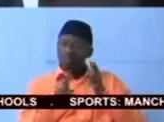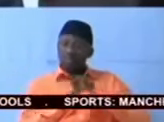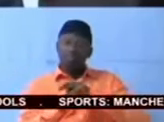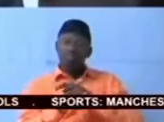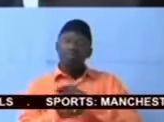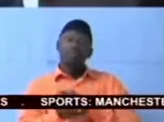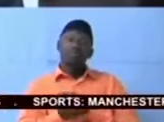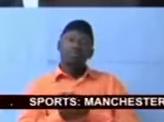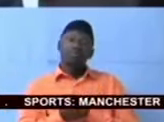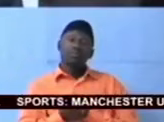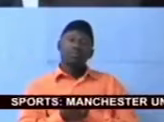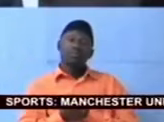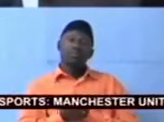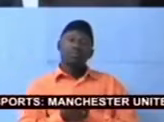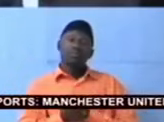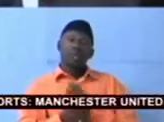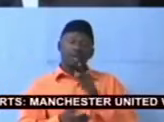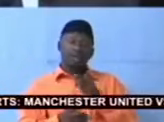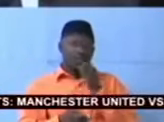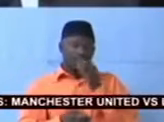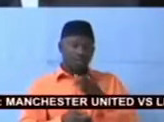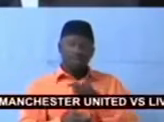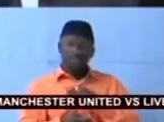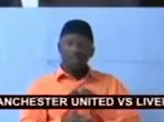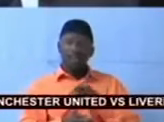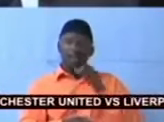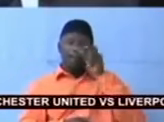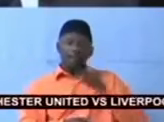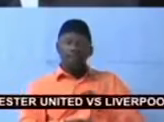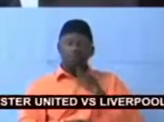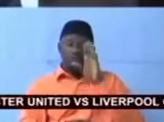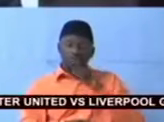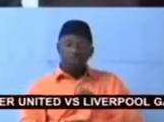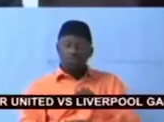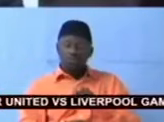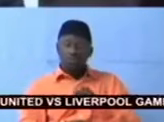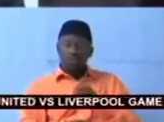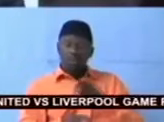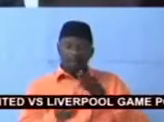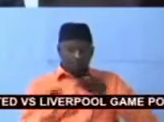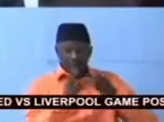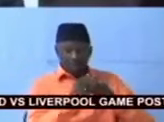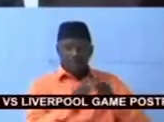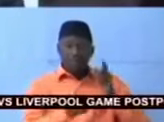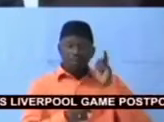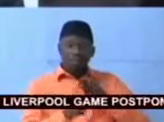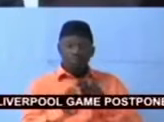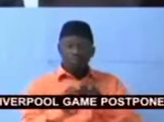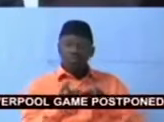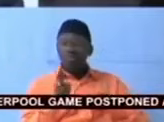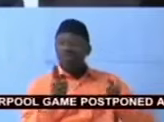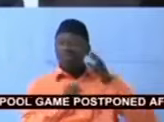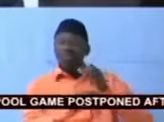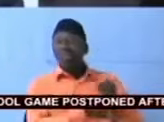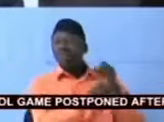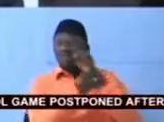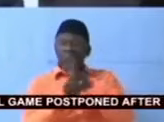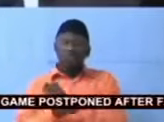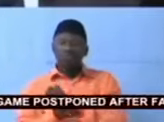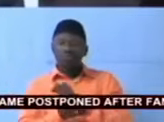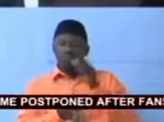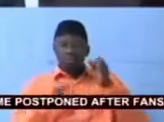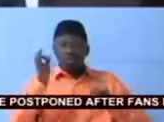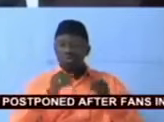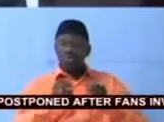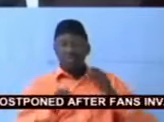bobu. And directed that the accused be taken to court as soon as possible. Ne ki nga xamne mom lañ tuumal nañ ko yobbu court nu gëna gaawé.